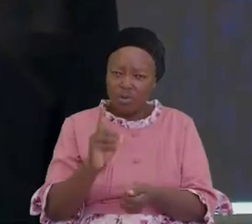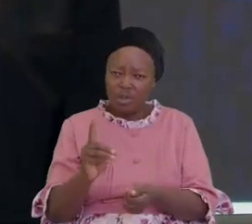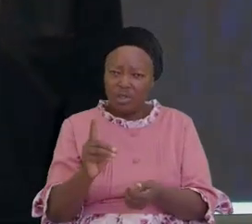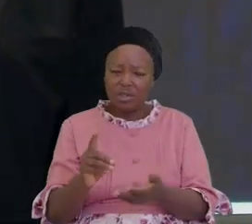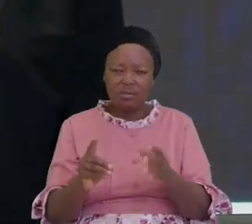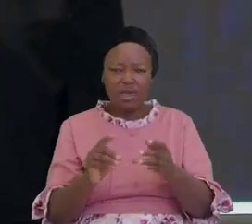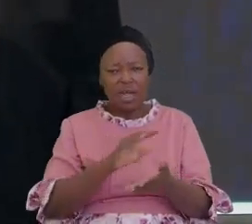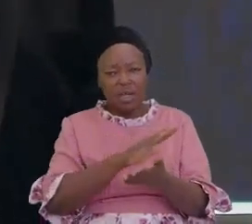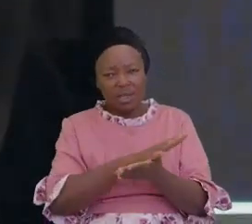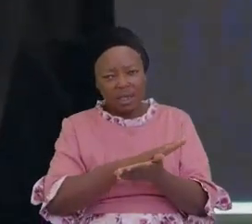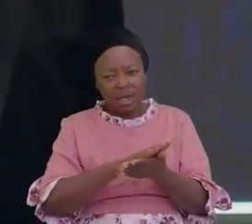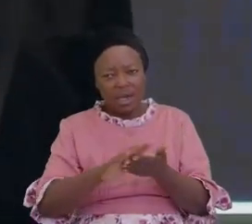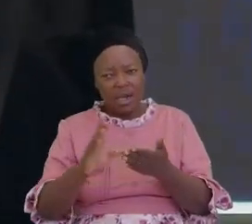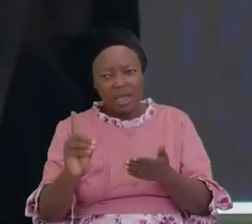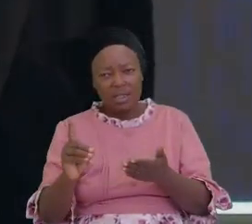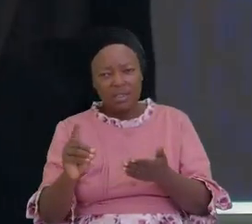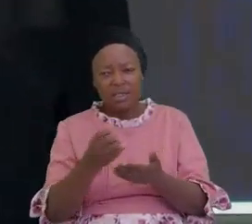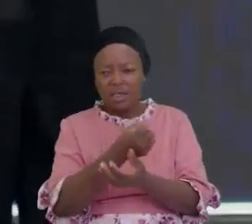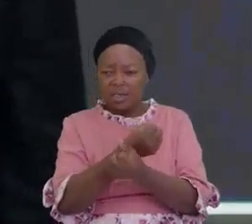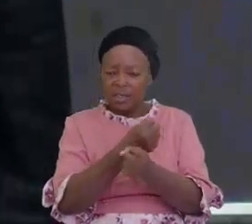cleansed, saved,